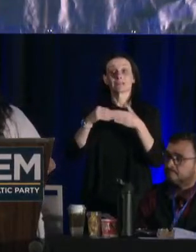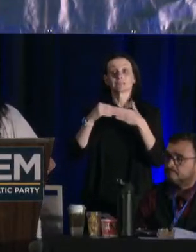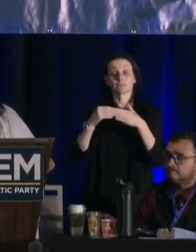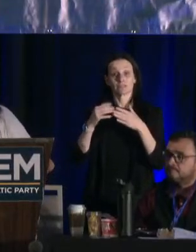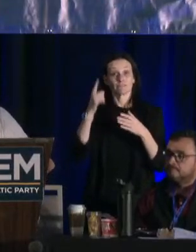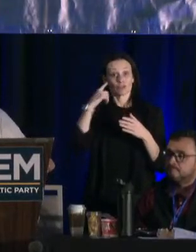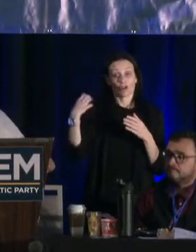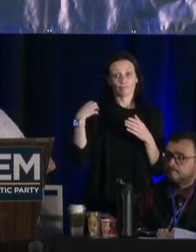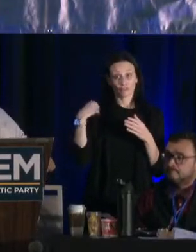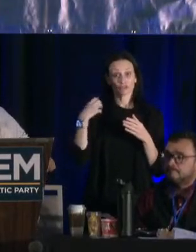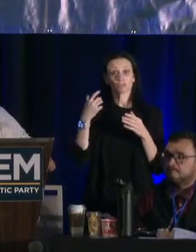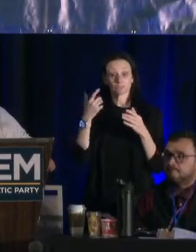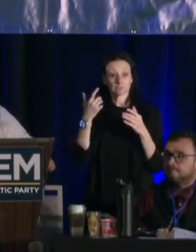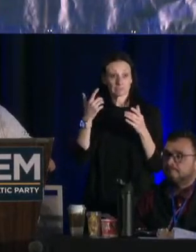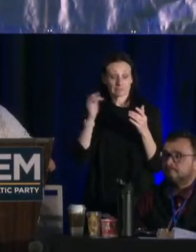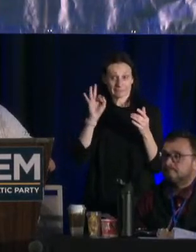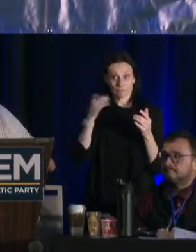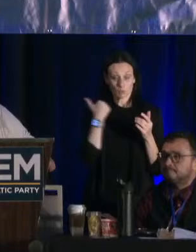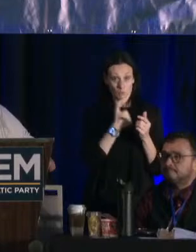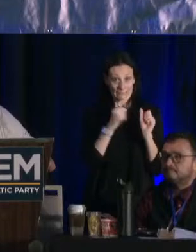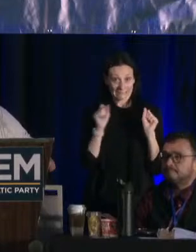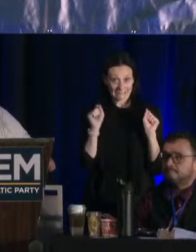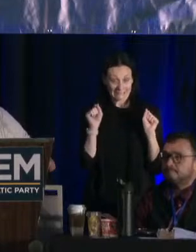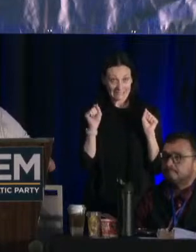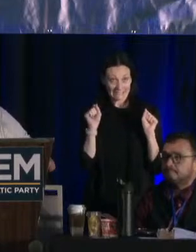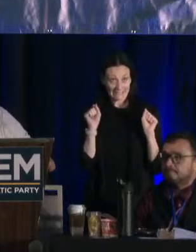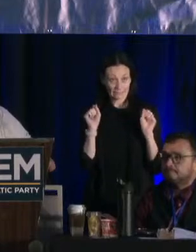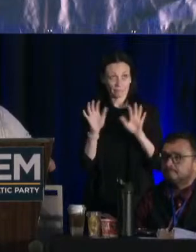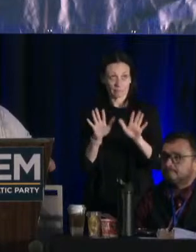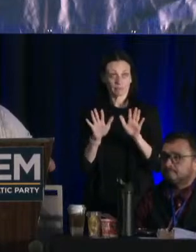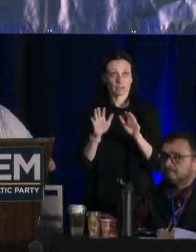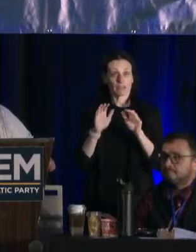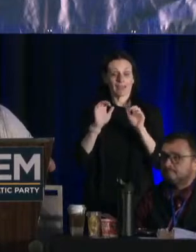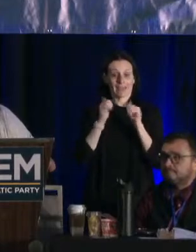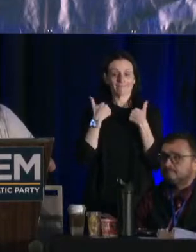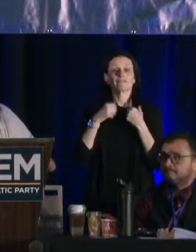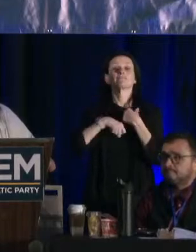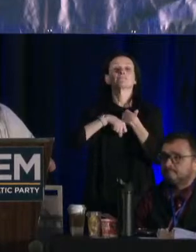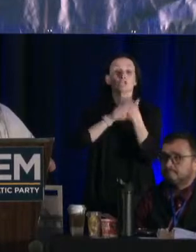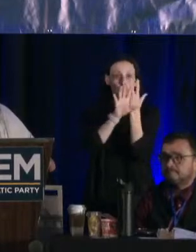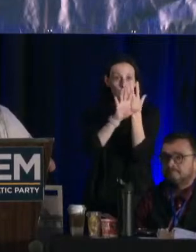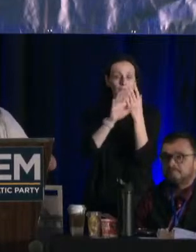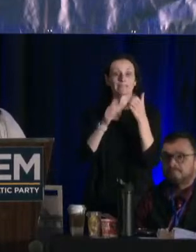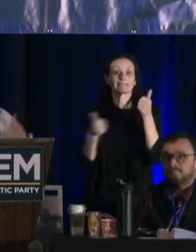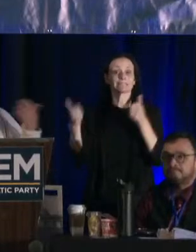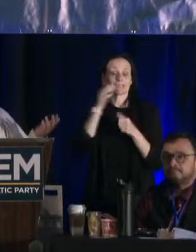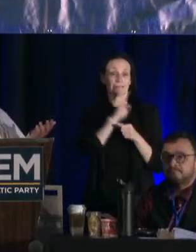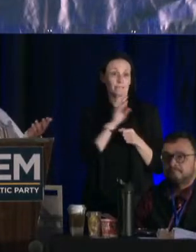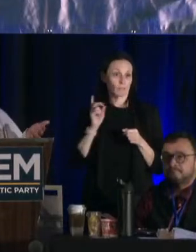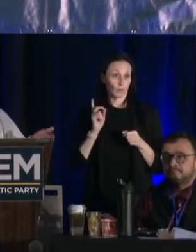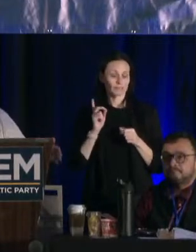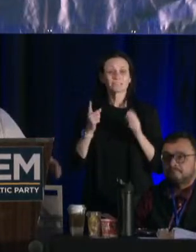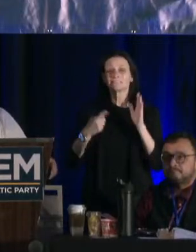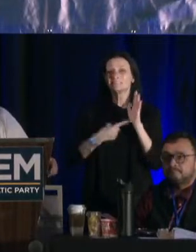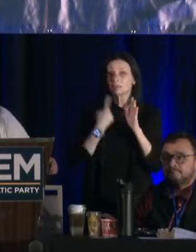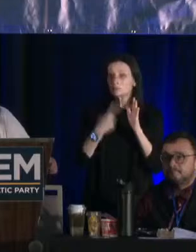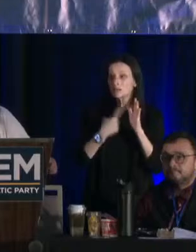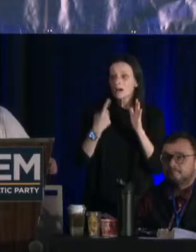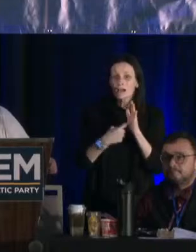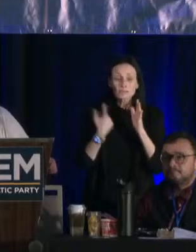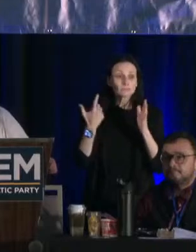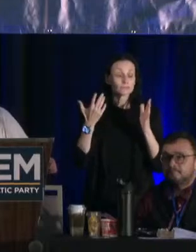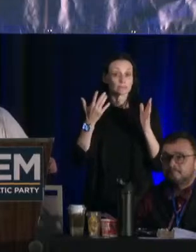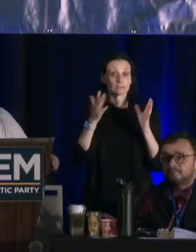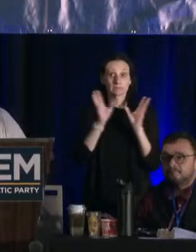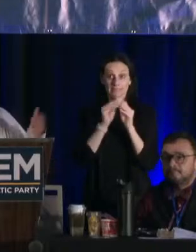determine whether we can have a virtual executive board. Sometimes the venues that we want to